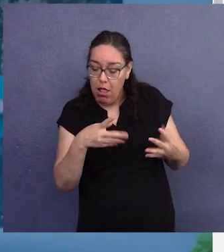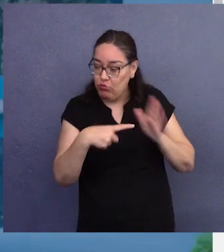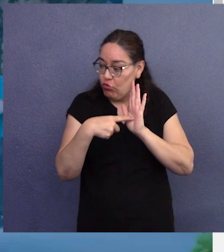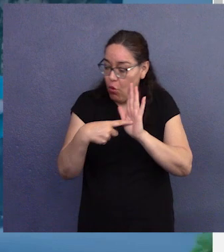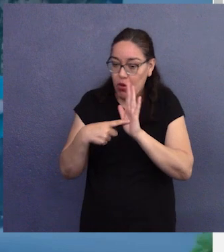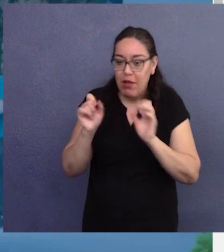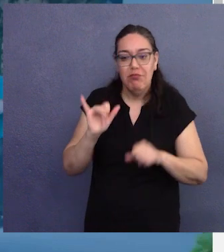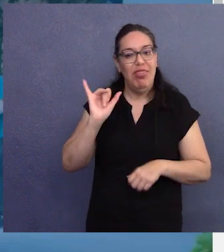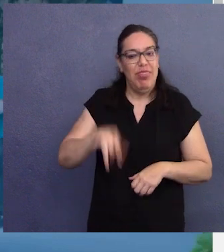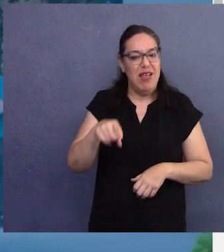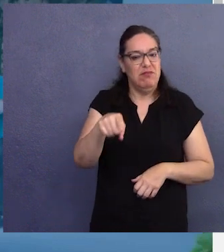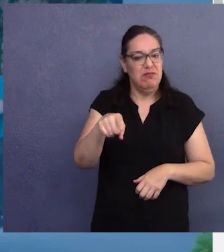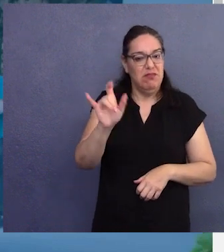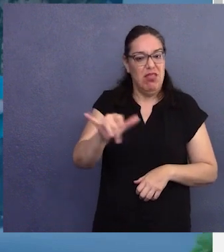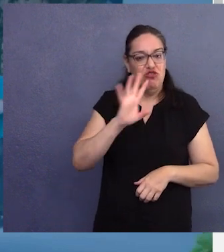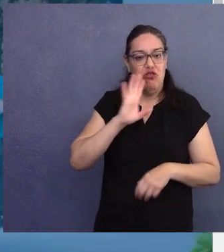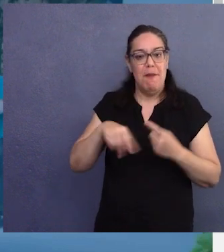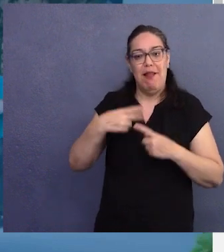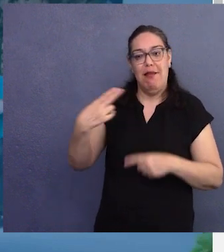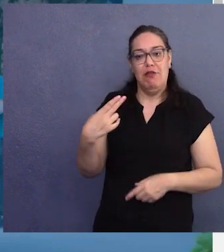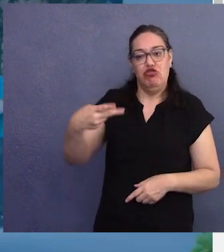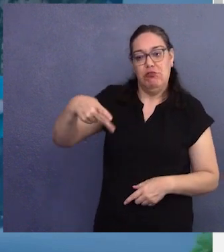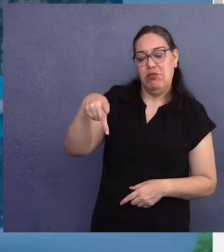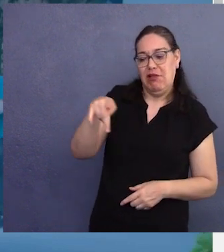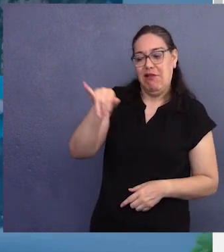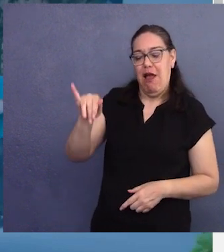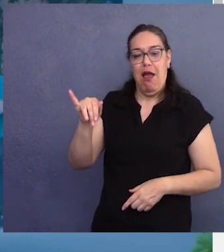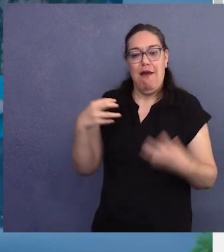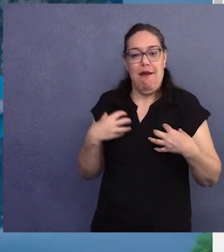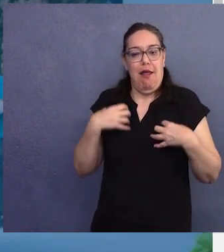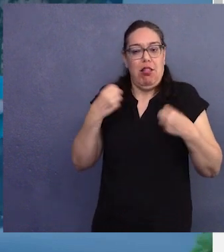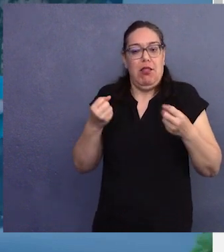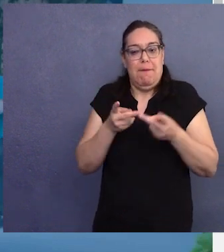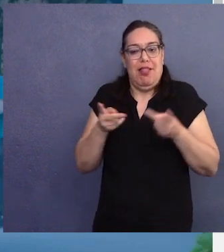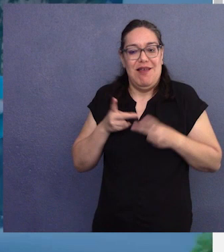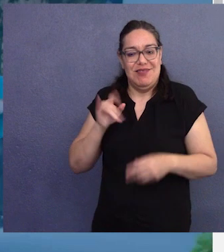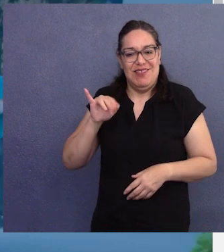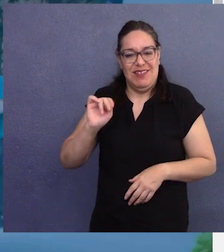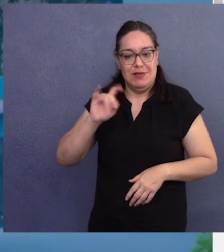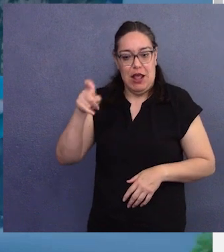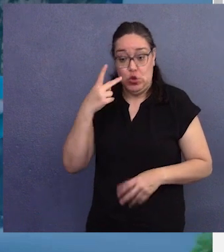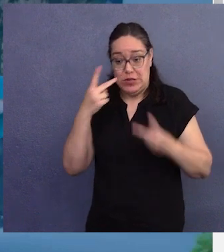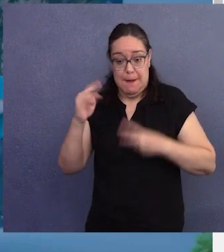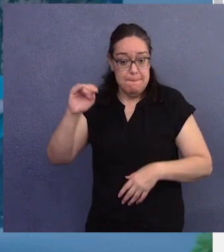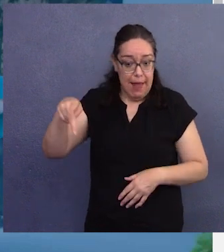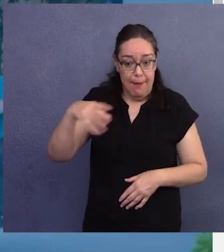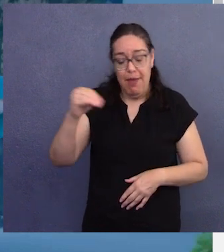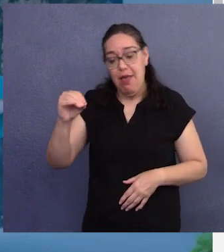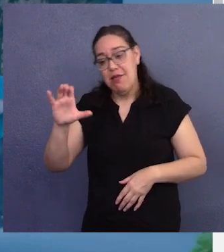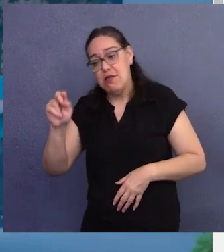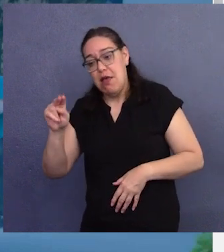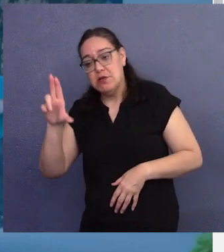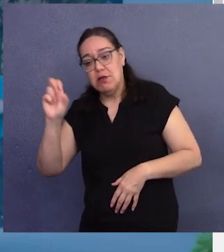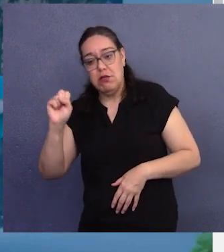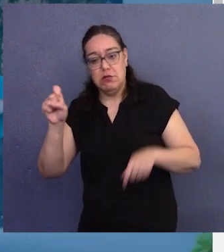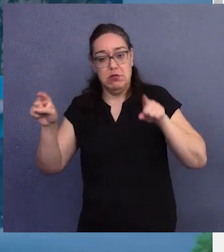So this is the Healthy Places Index, where you could see the map and the census tracts. So if you would rather see a map, you